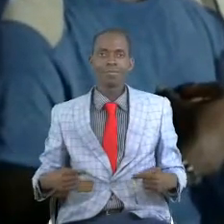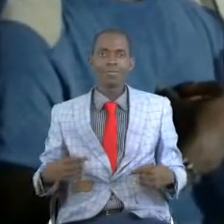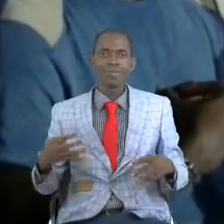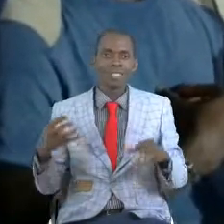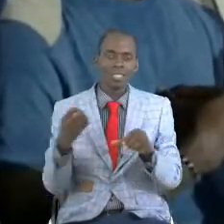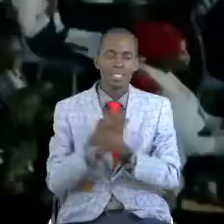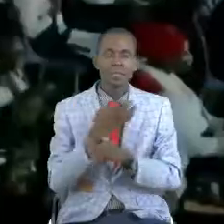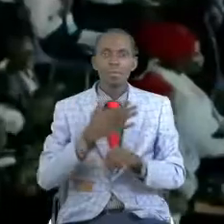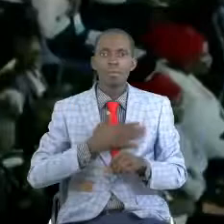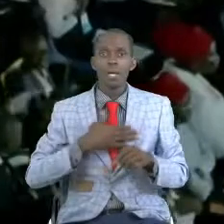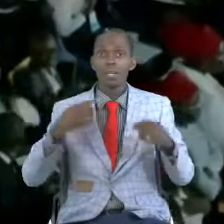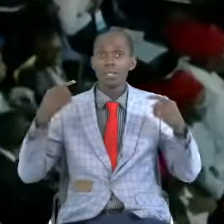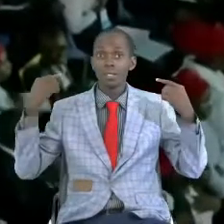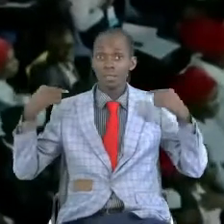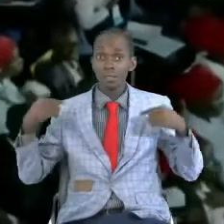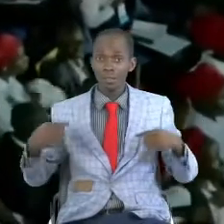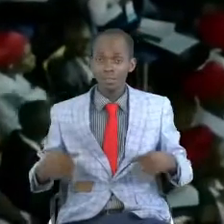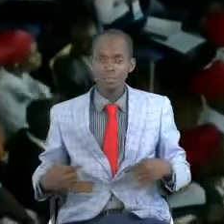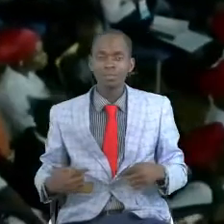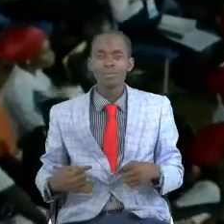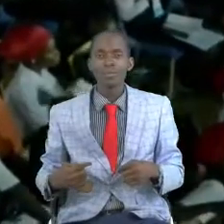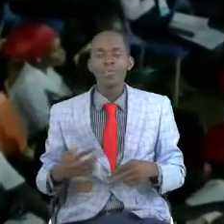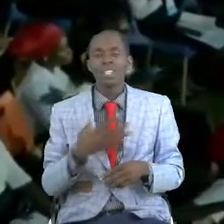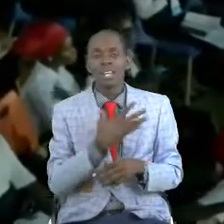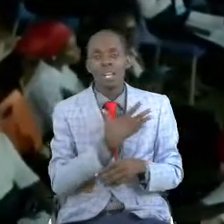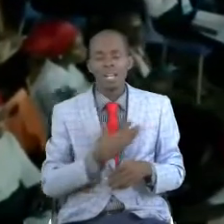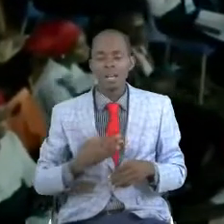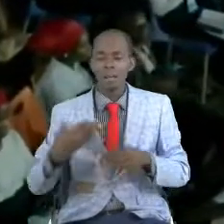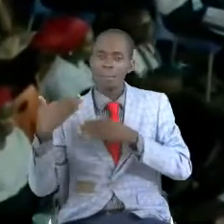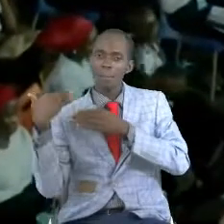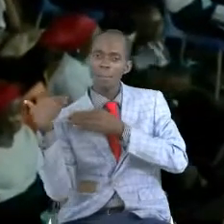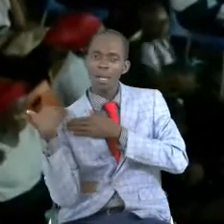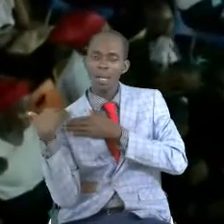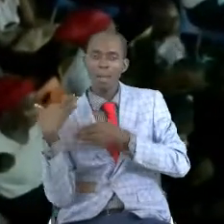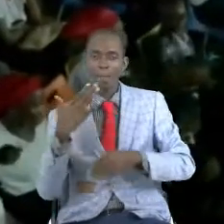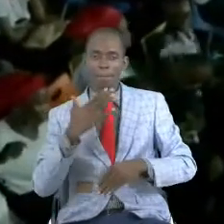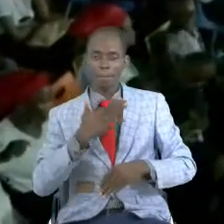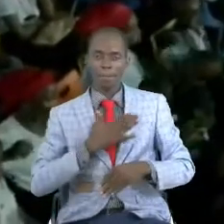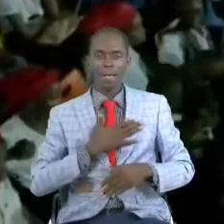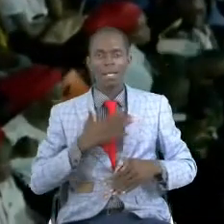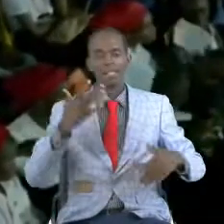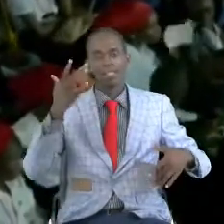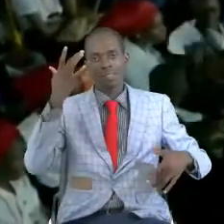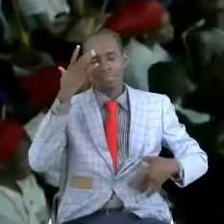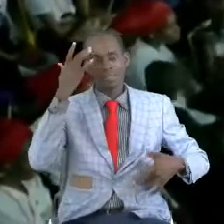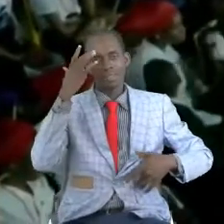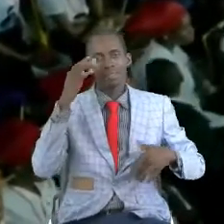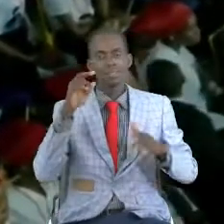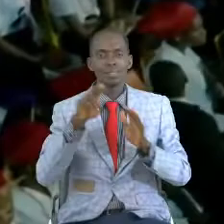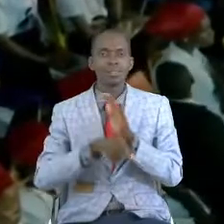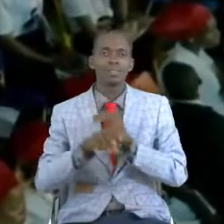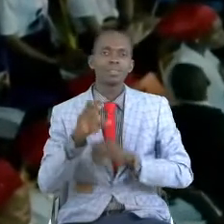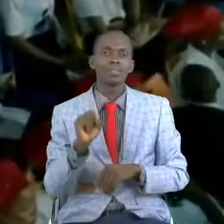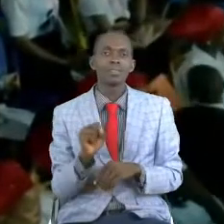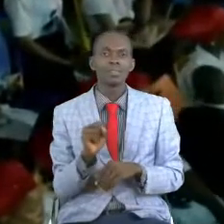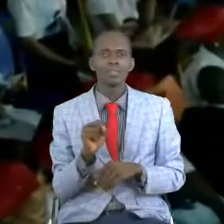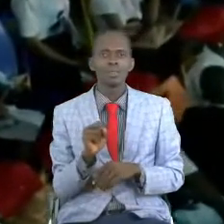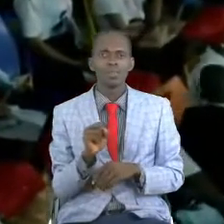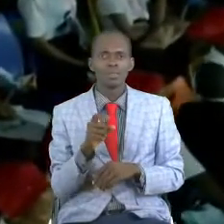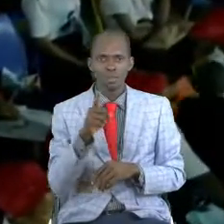my infirmities and bear my sicknesses. Looks like you are strong